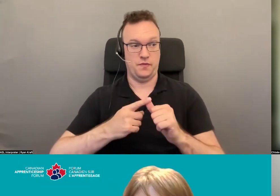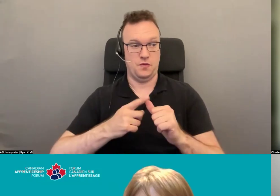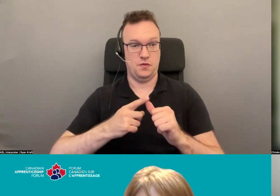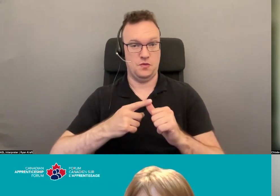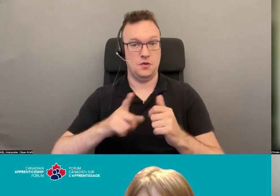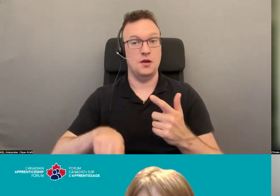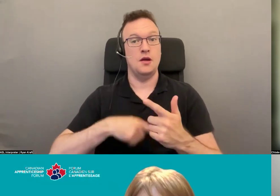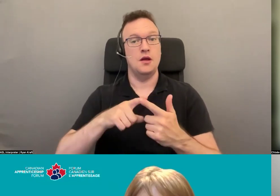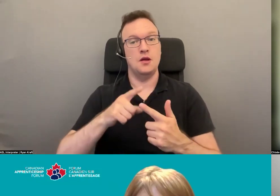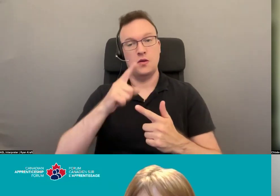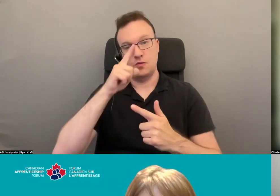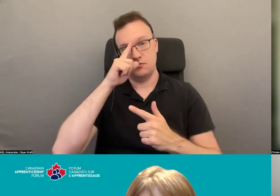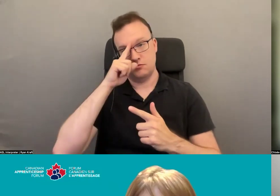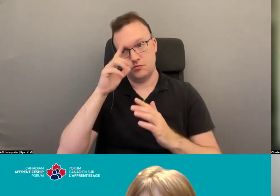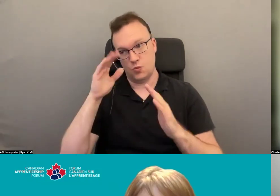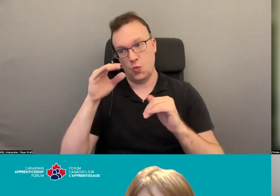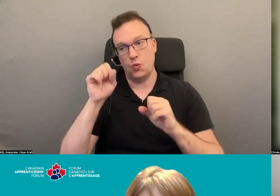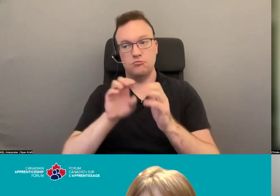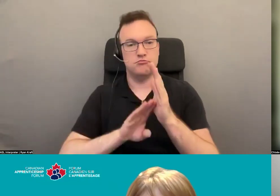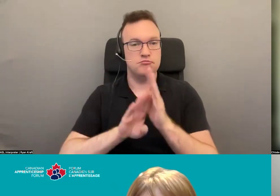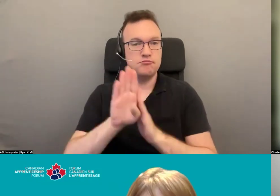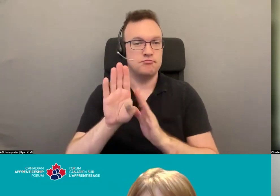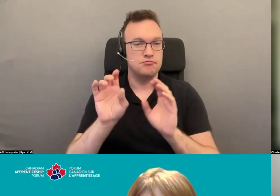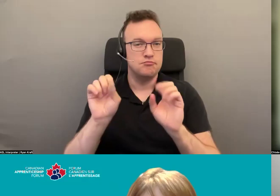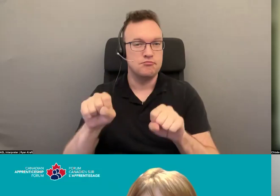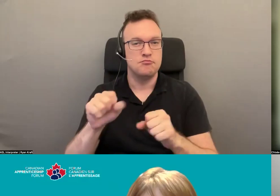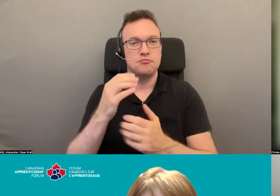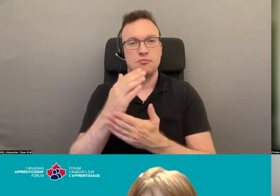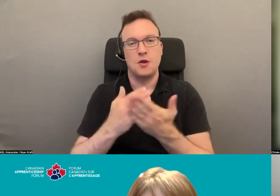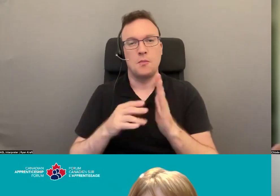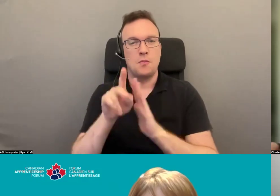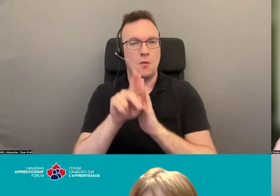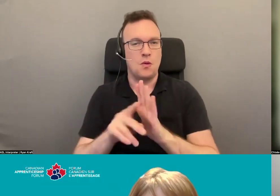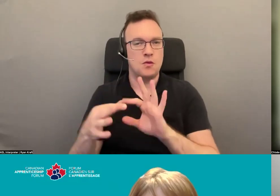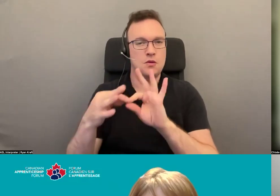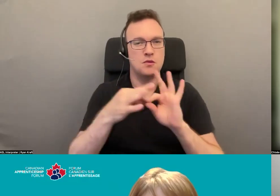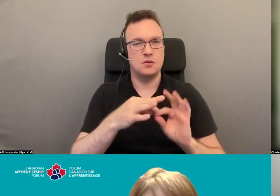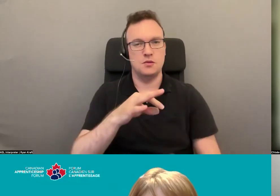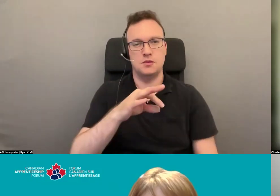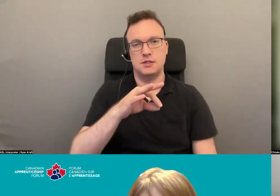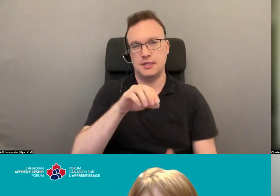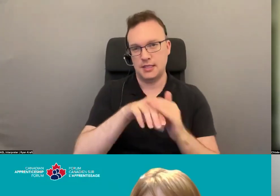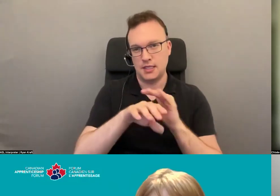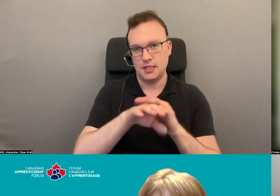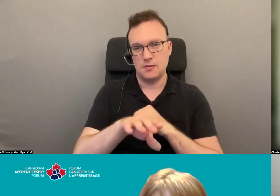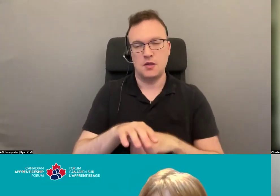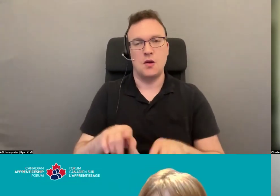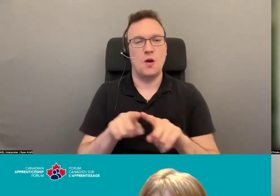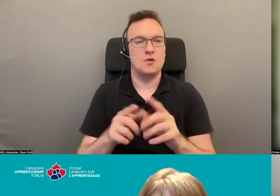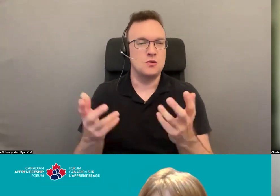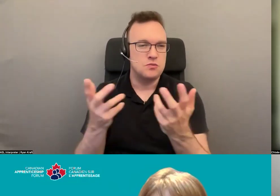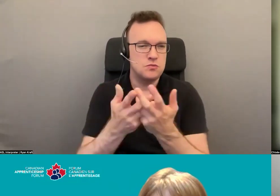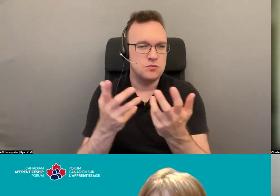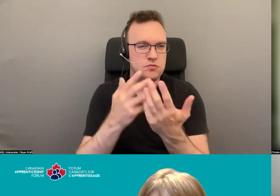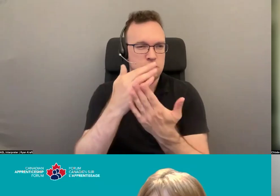also hoping to develop some accessibility policies and accommodation